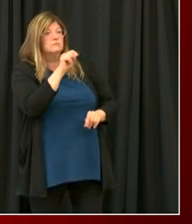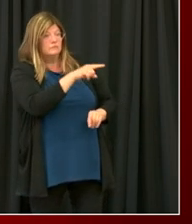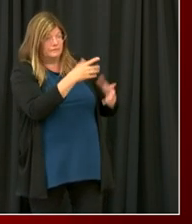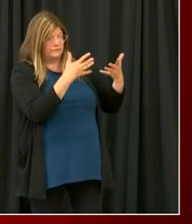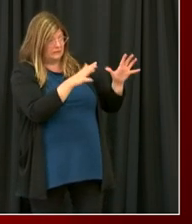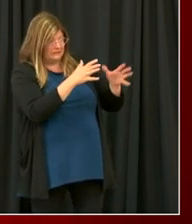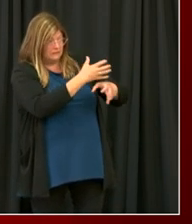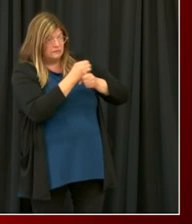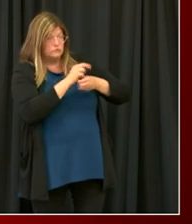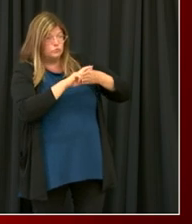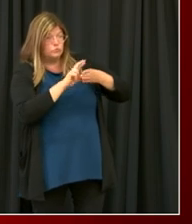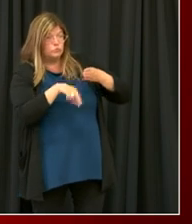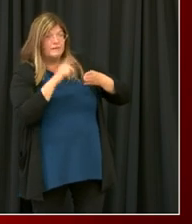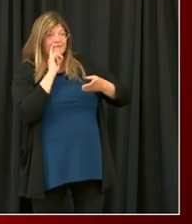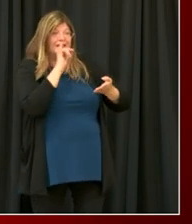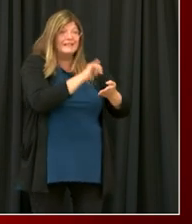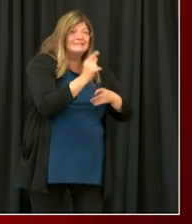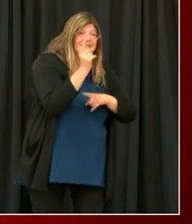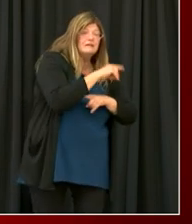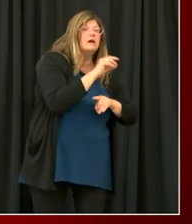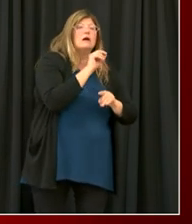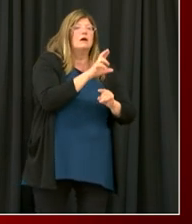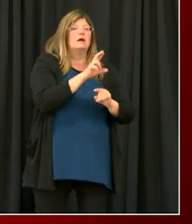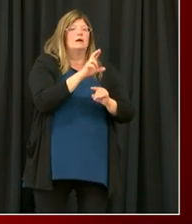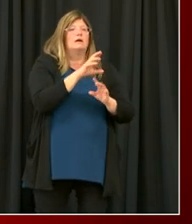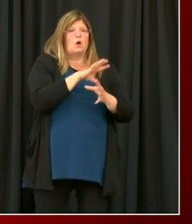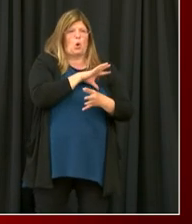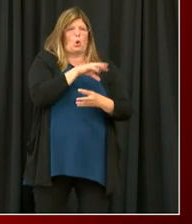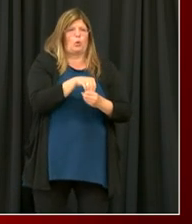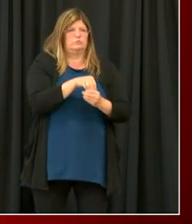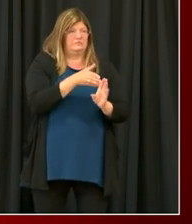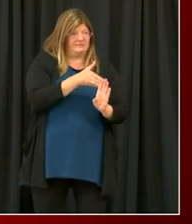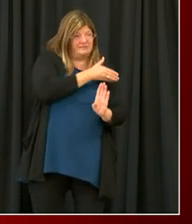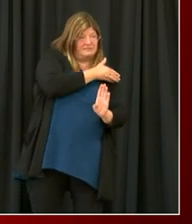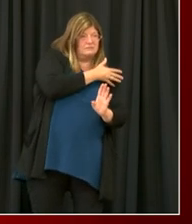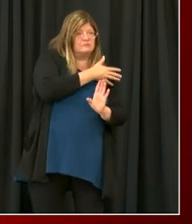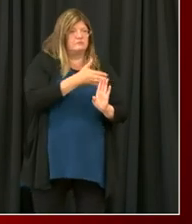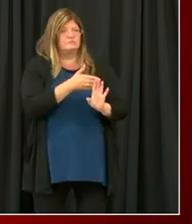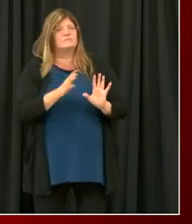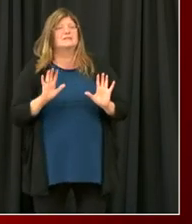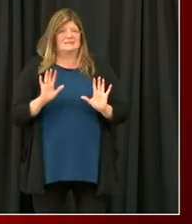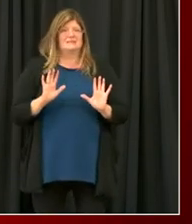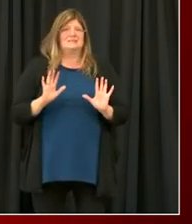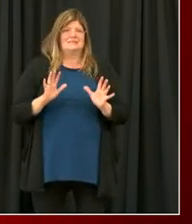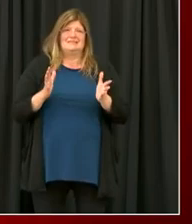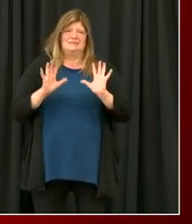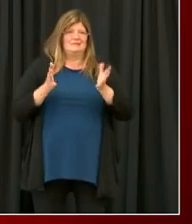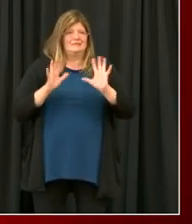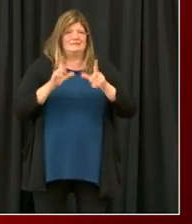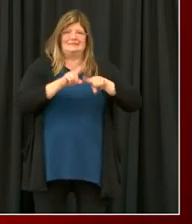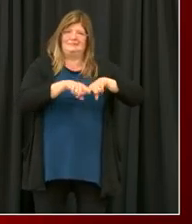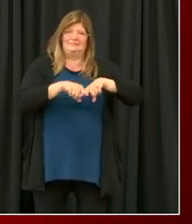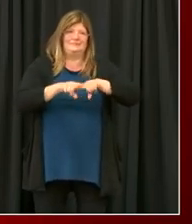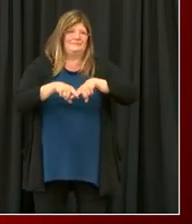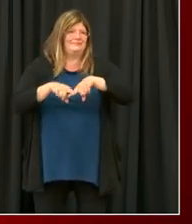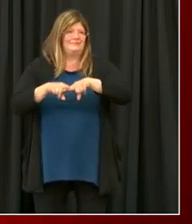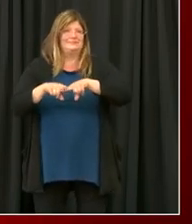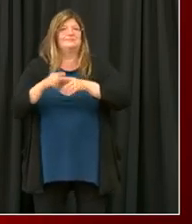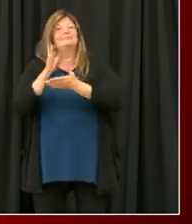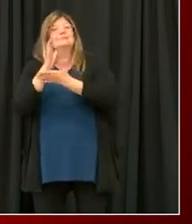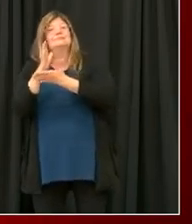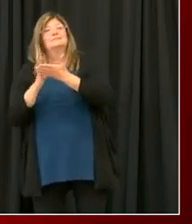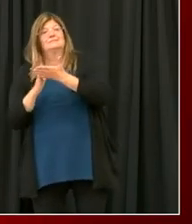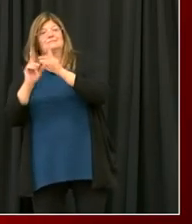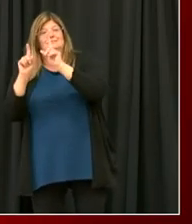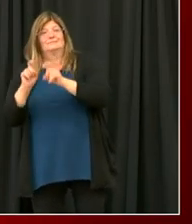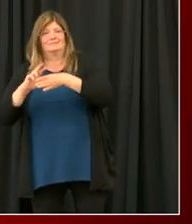day would be included in today's data? So it depends. Some of the test results